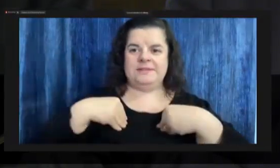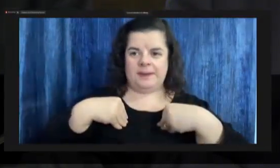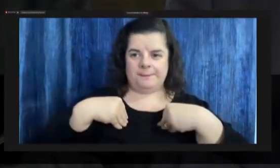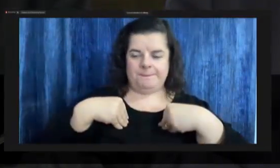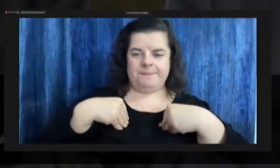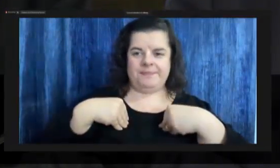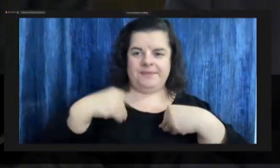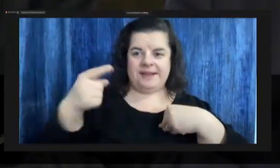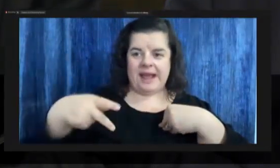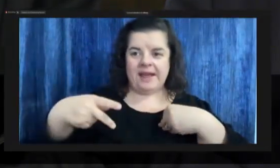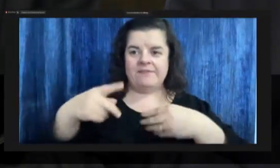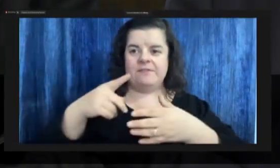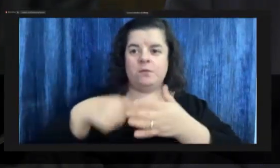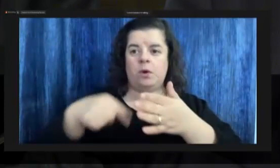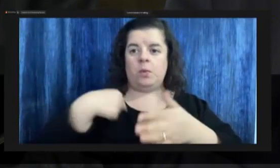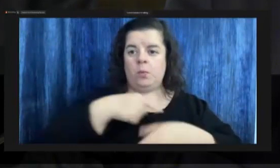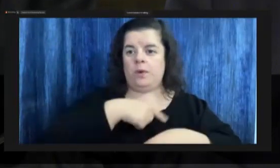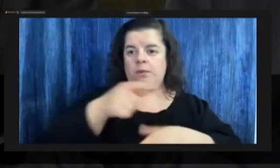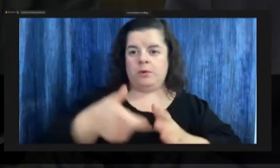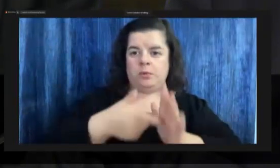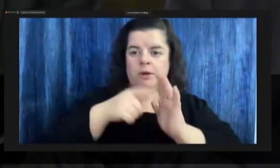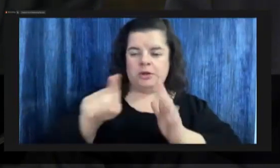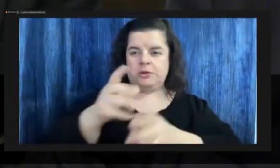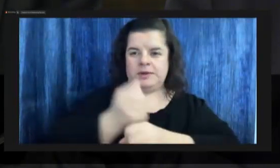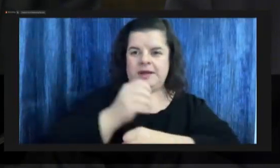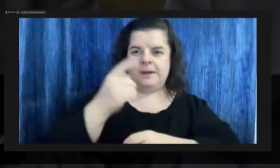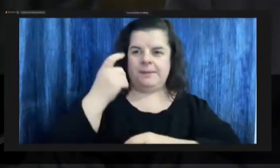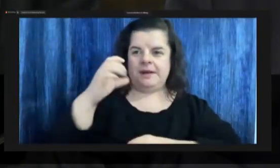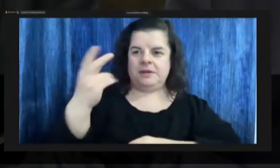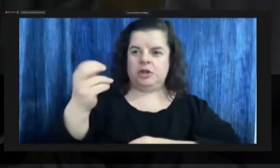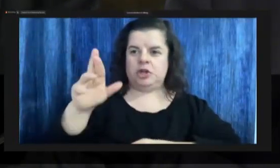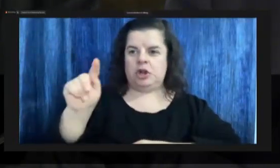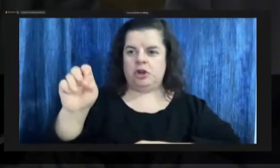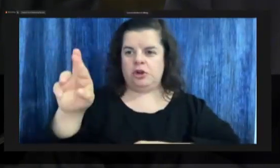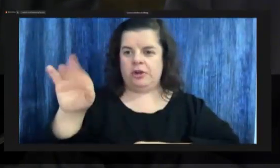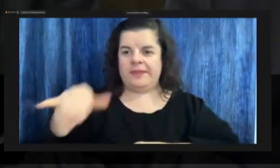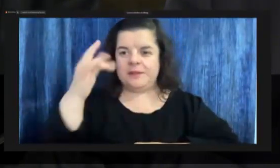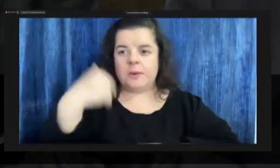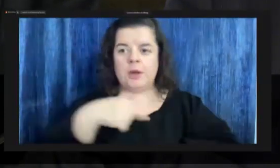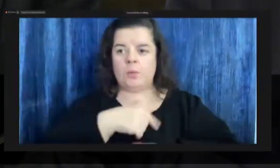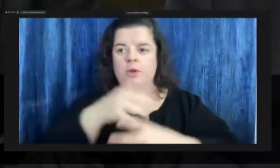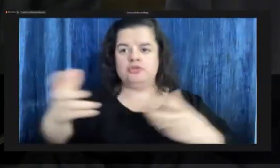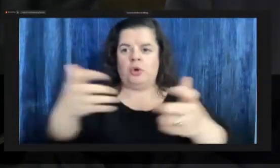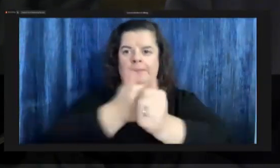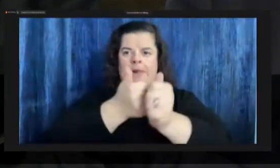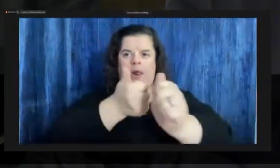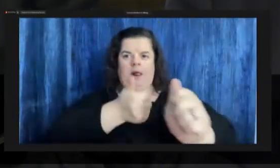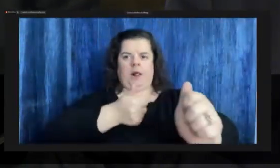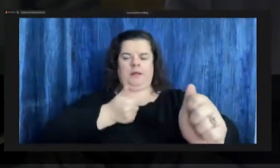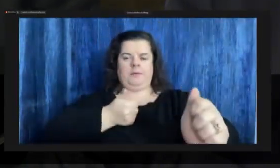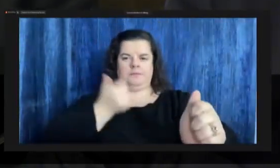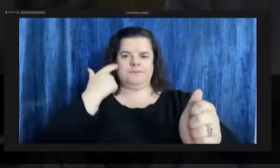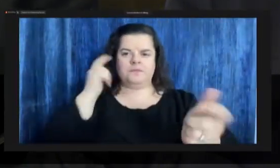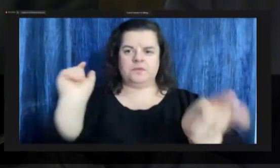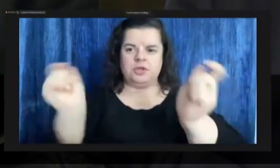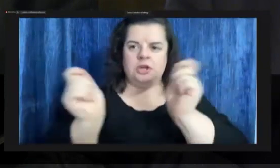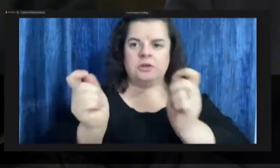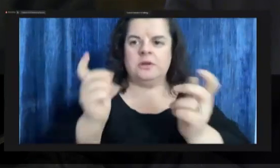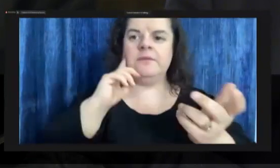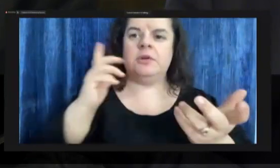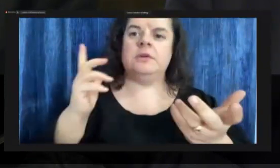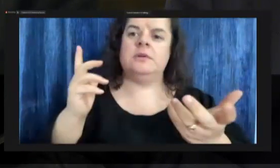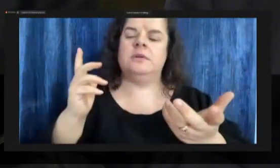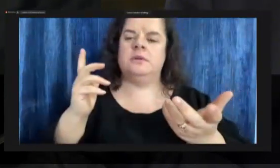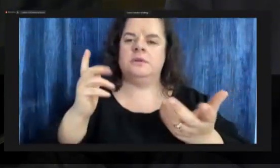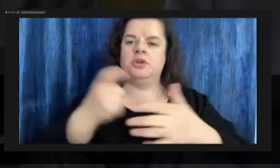what we were entitled to via the charter, which is why we are so far behind on just as simple as cost